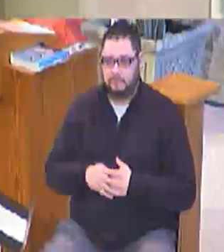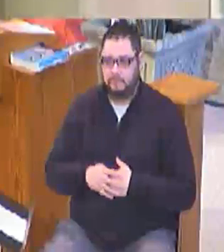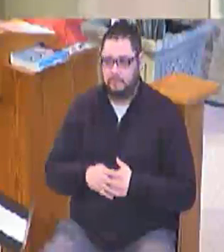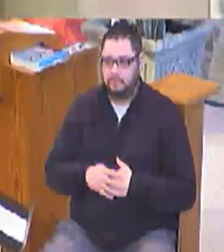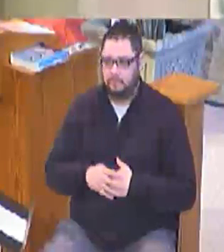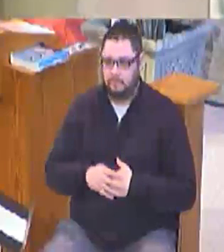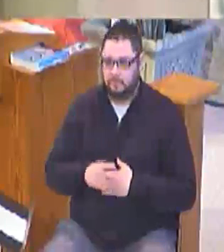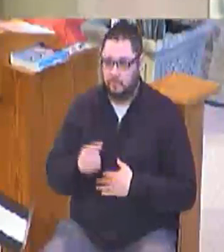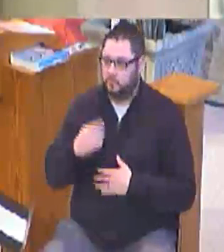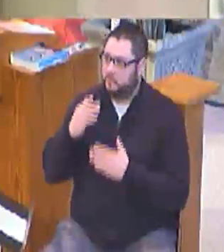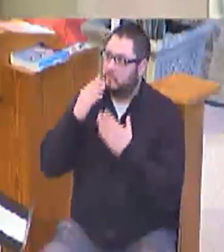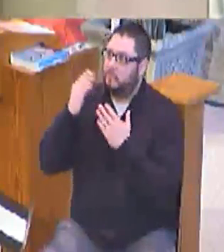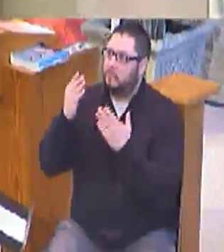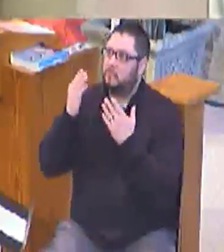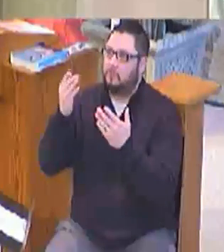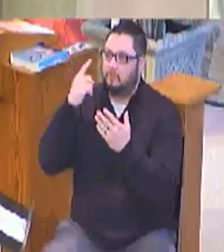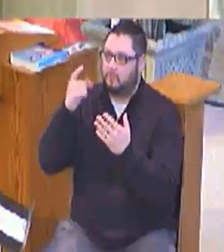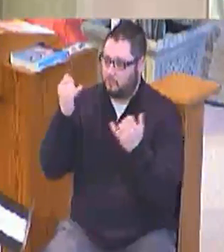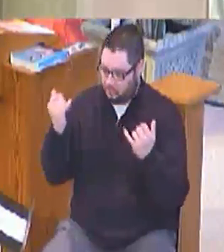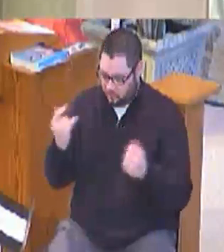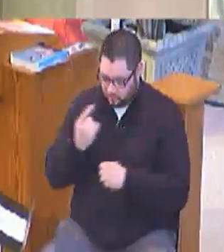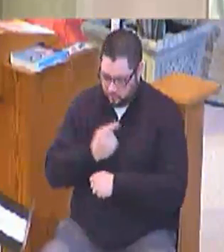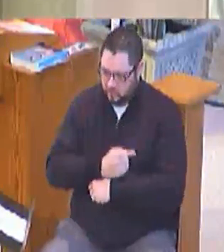We are truly grateful for this day.